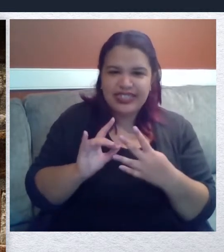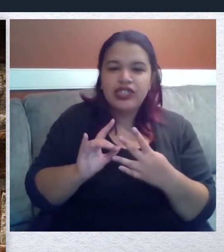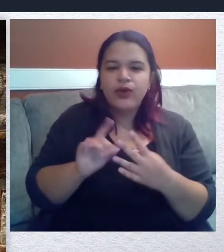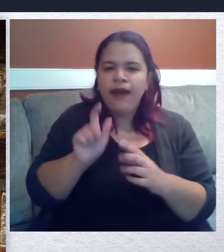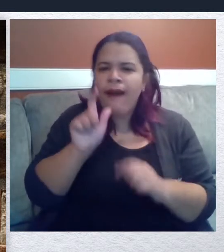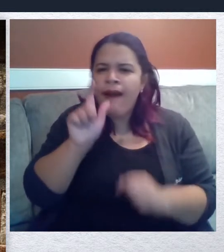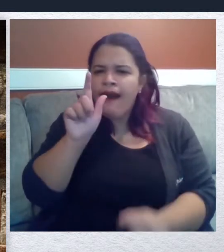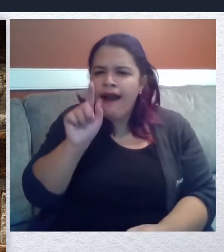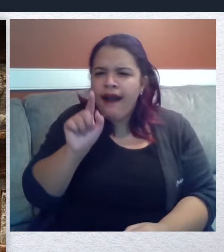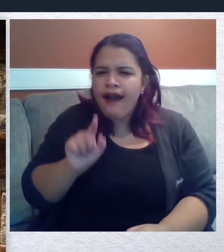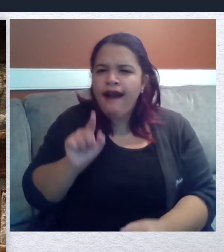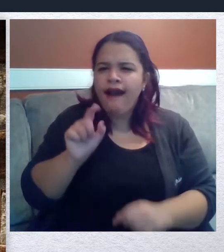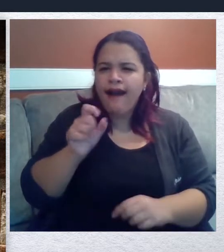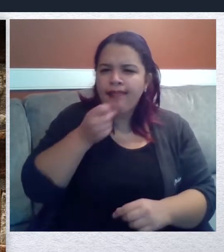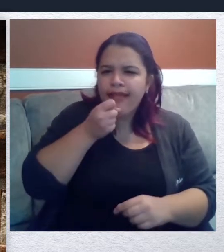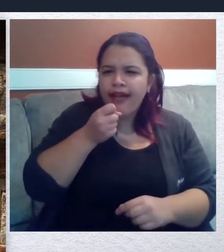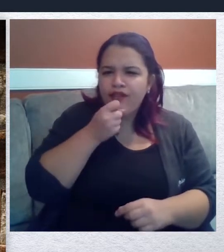want.